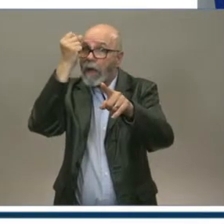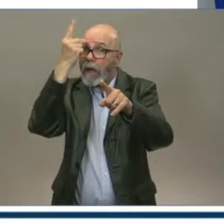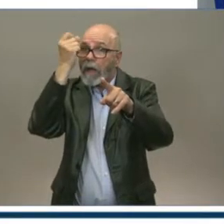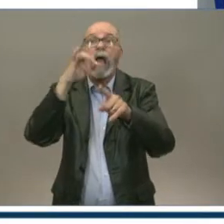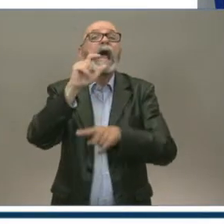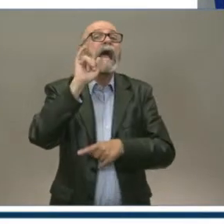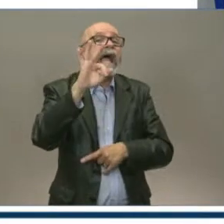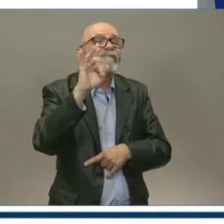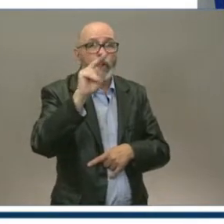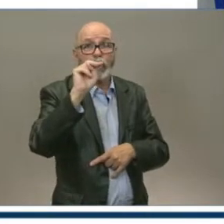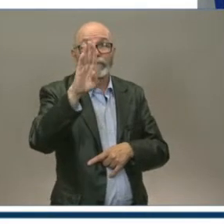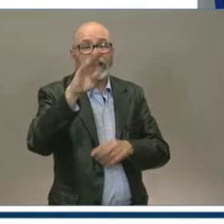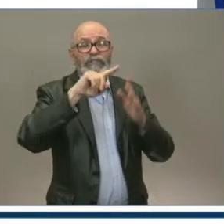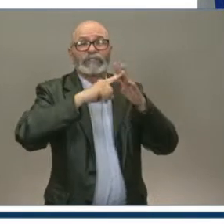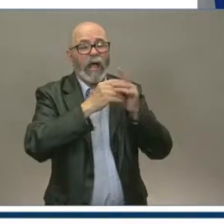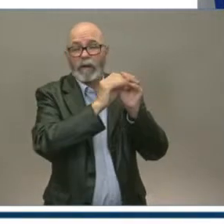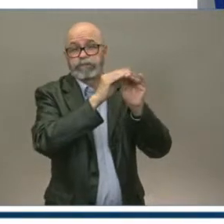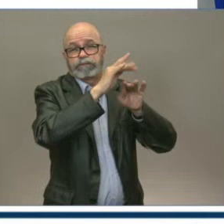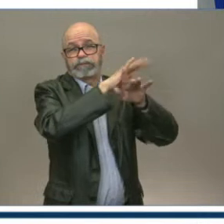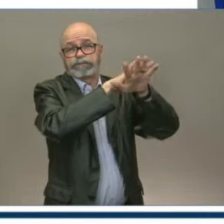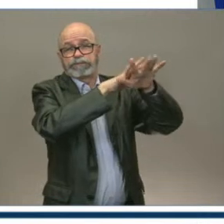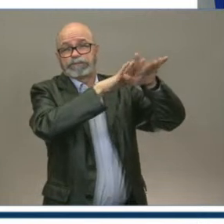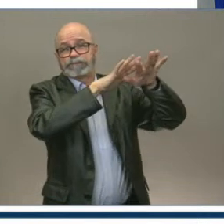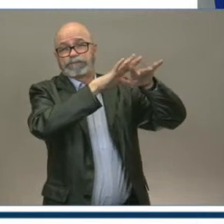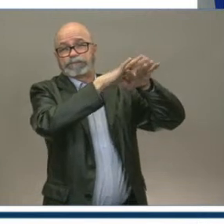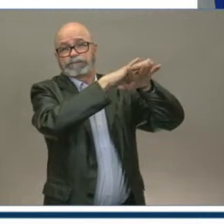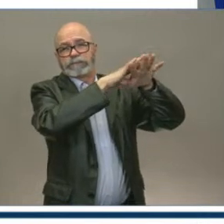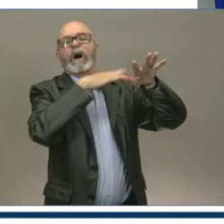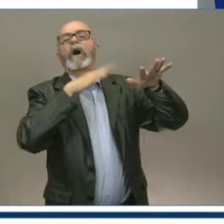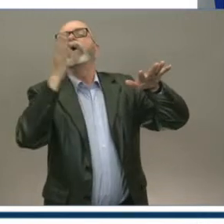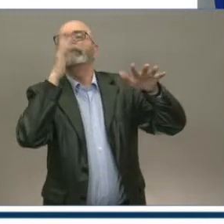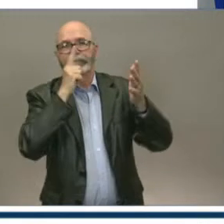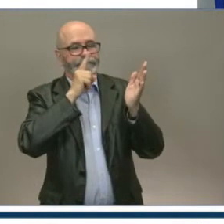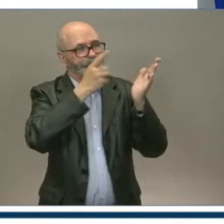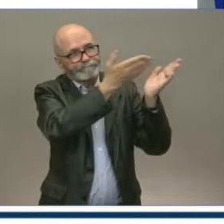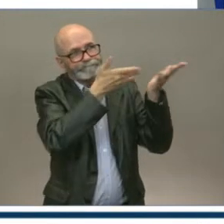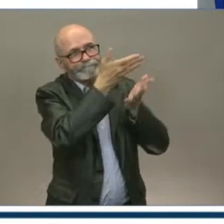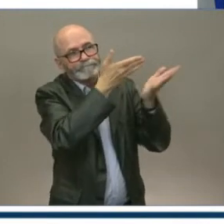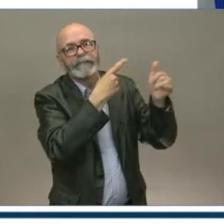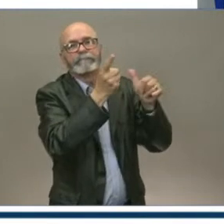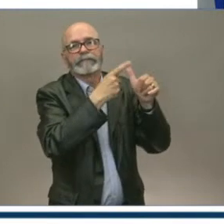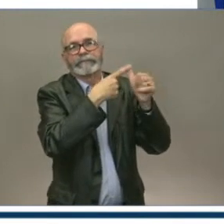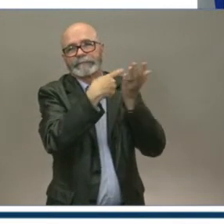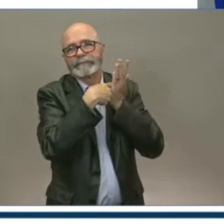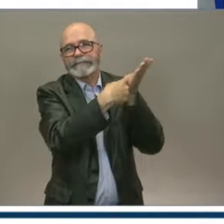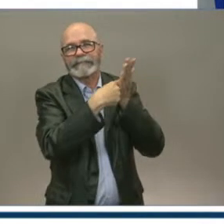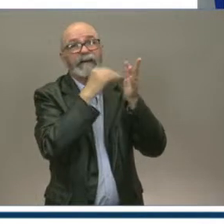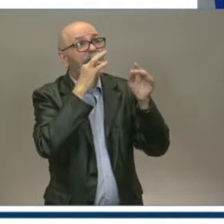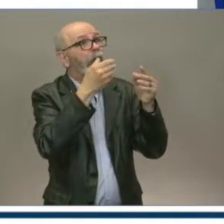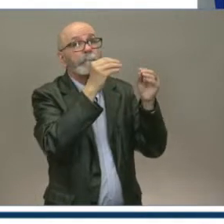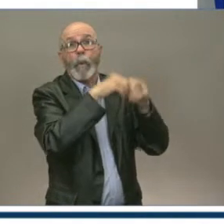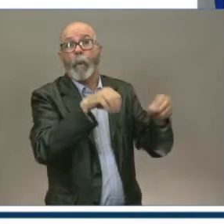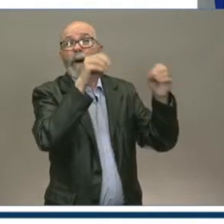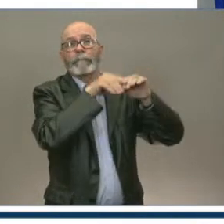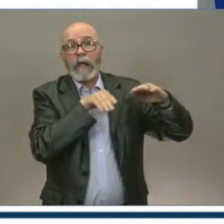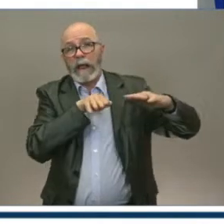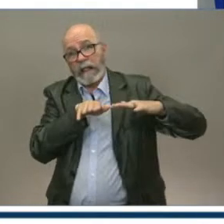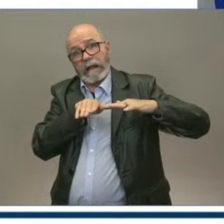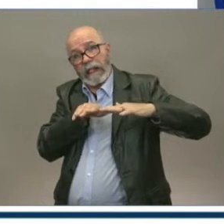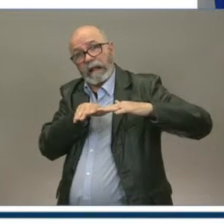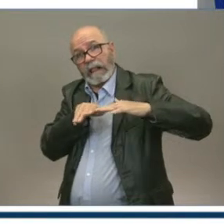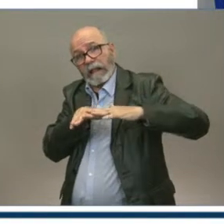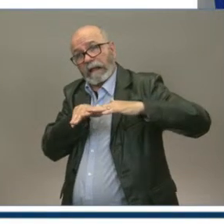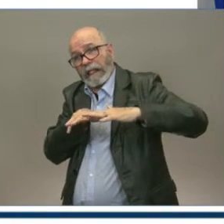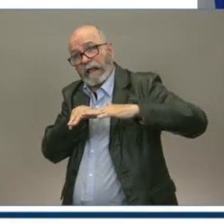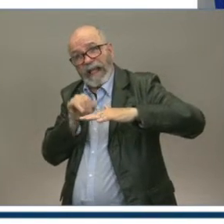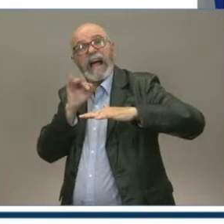Brunswick. We would be having a different conversation if they were in a red zone anywhere close to our province. And again, the benefit is we can move